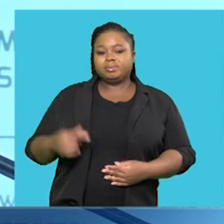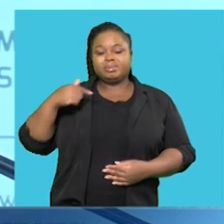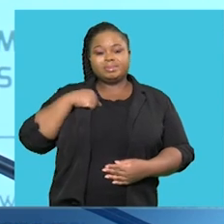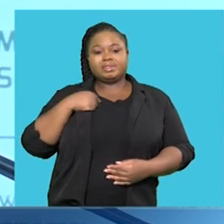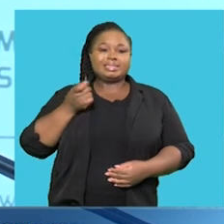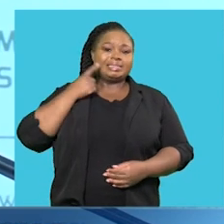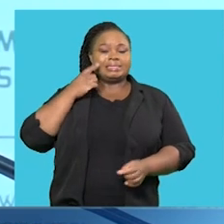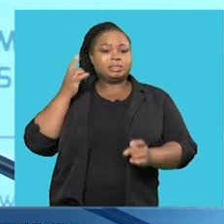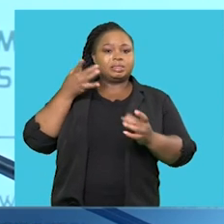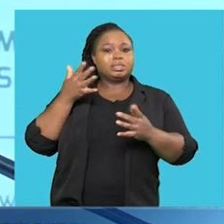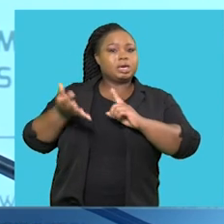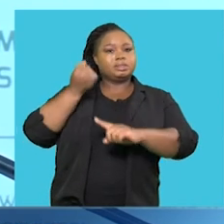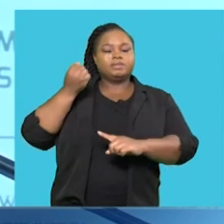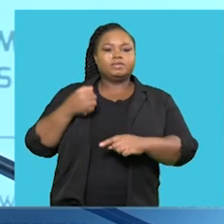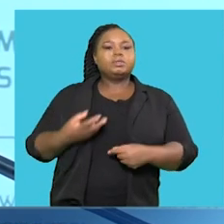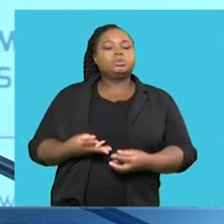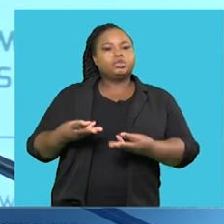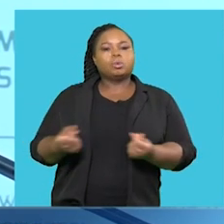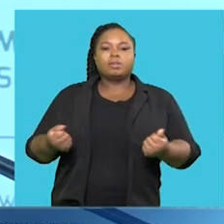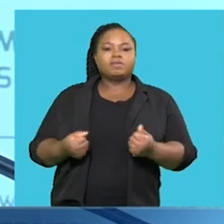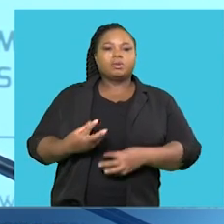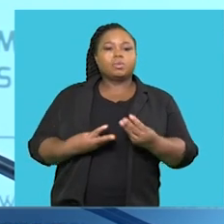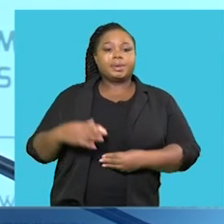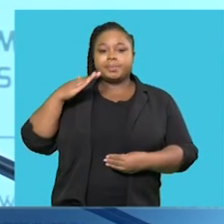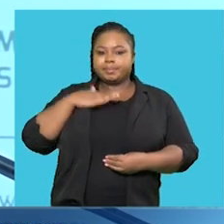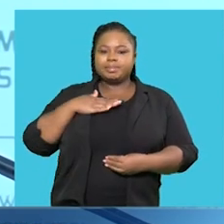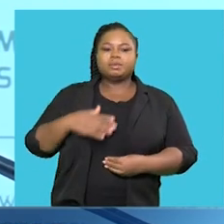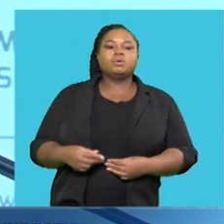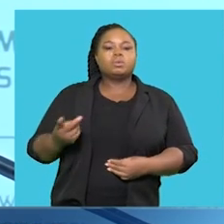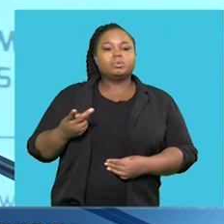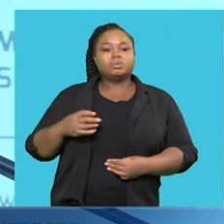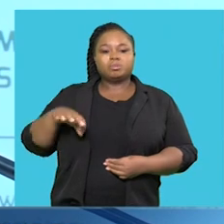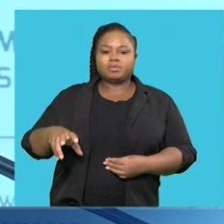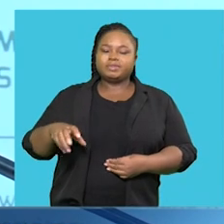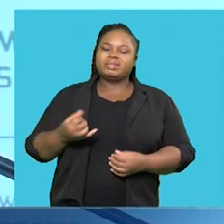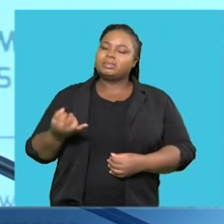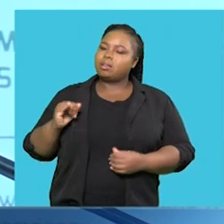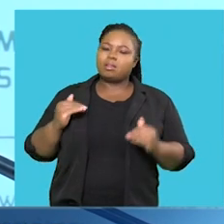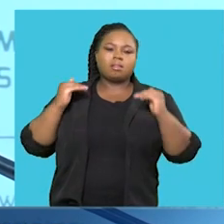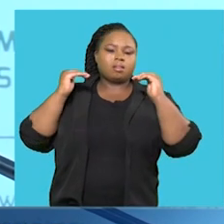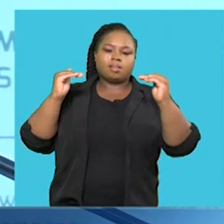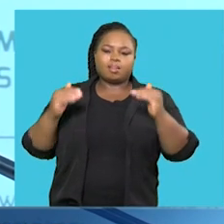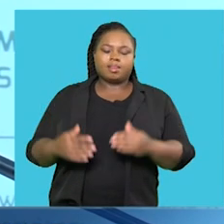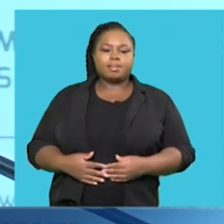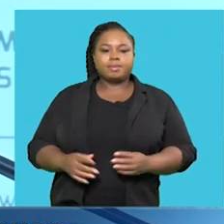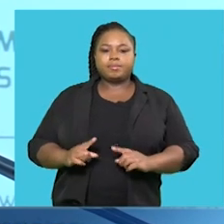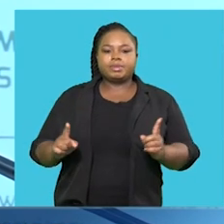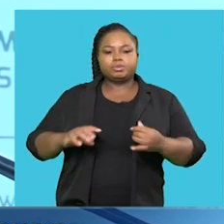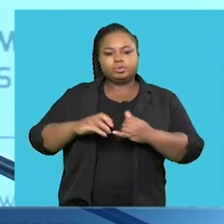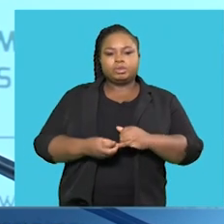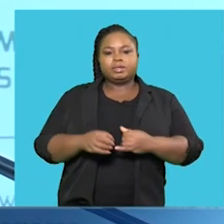bullet to the unemployment list. The unemployment rate in our province is still too high. But to